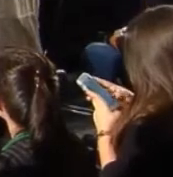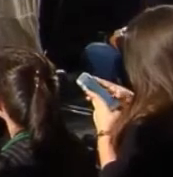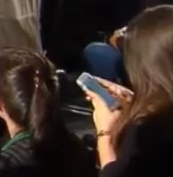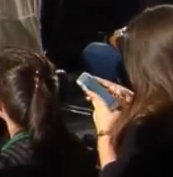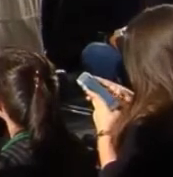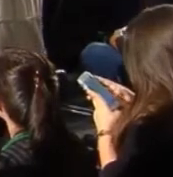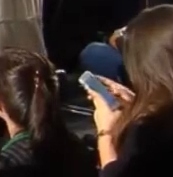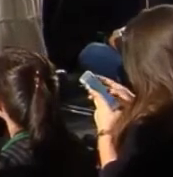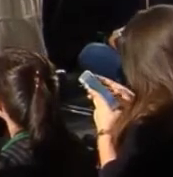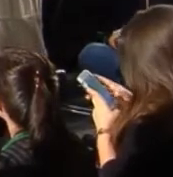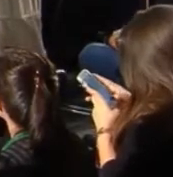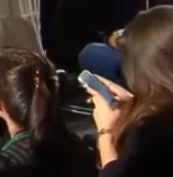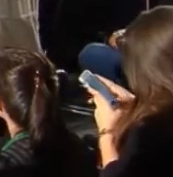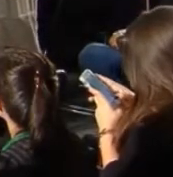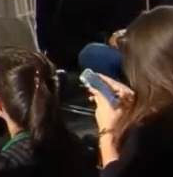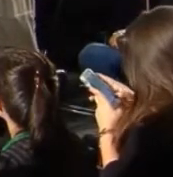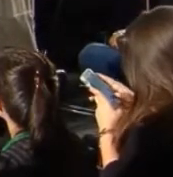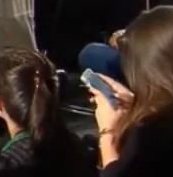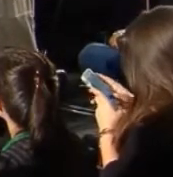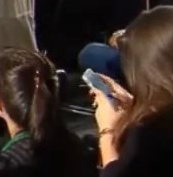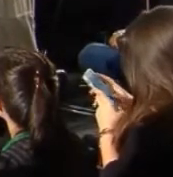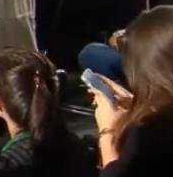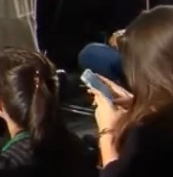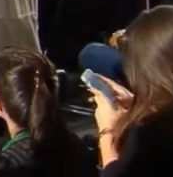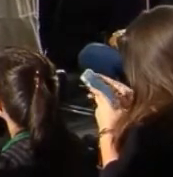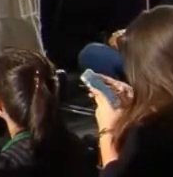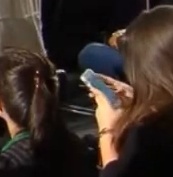2 points that you were mentioning, security.